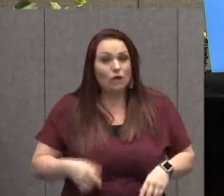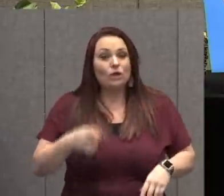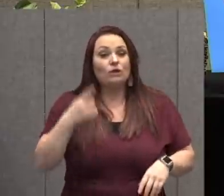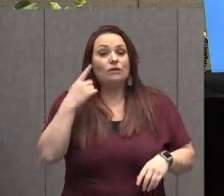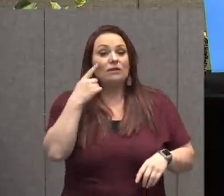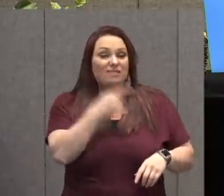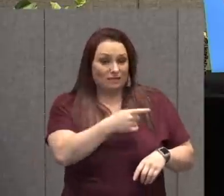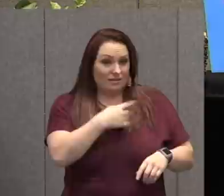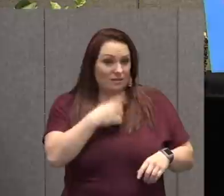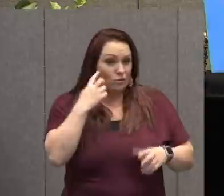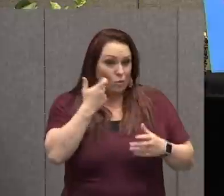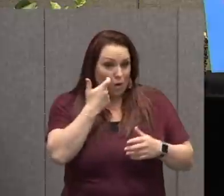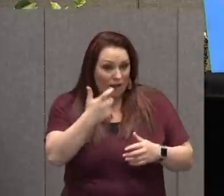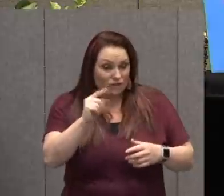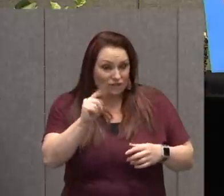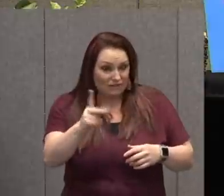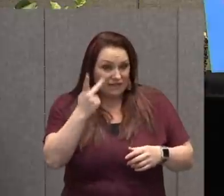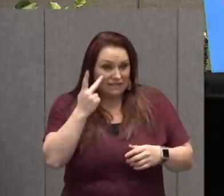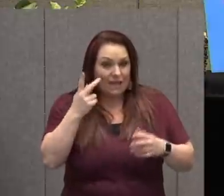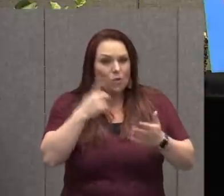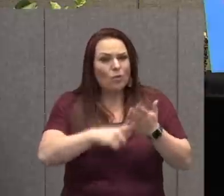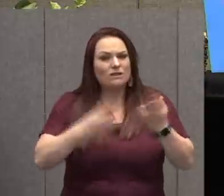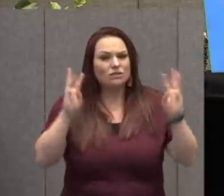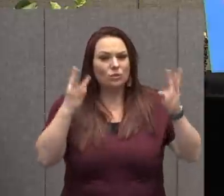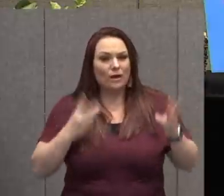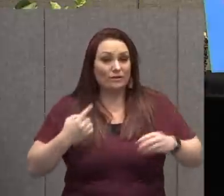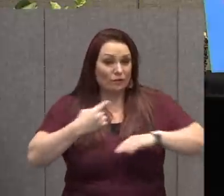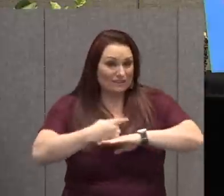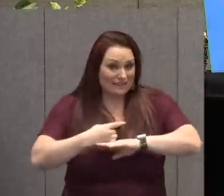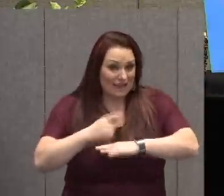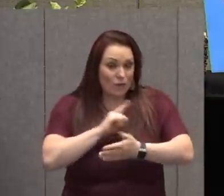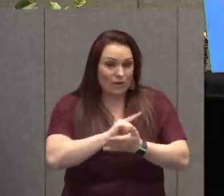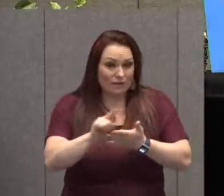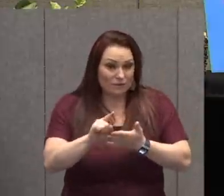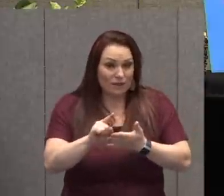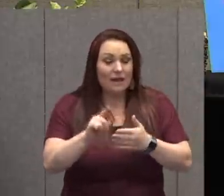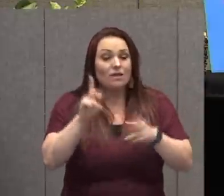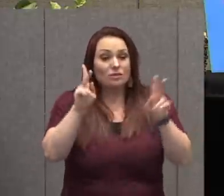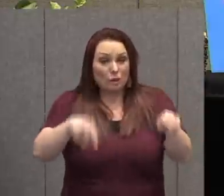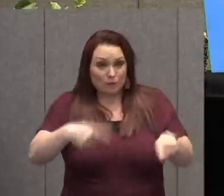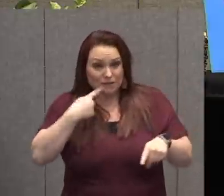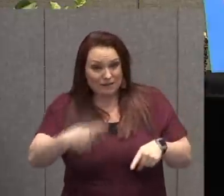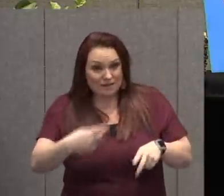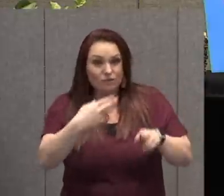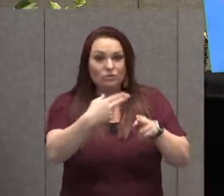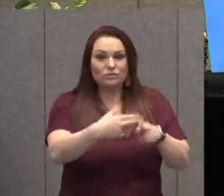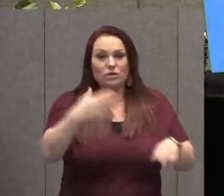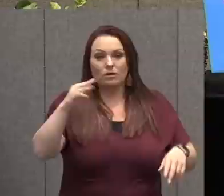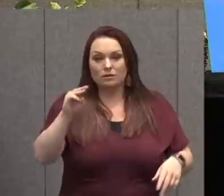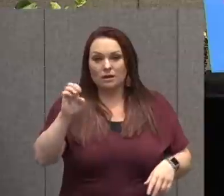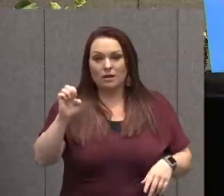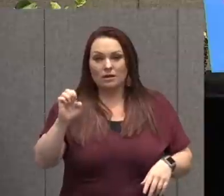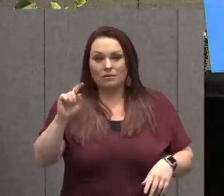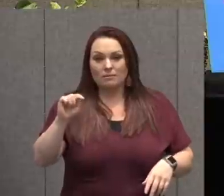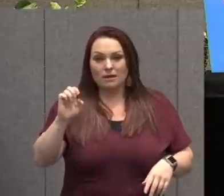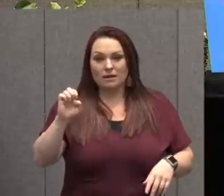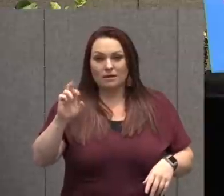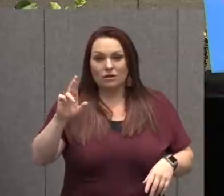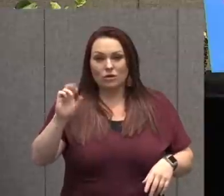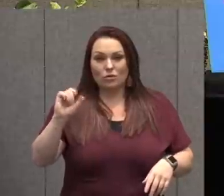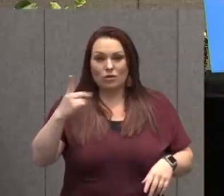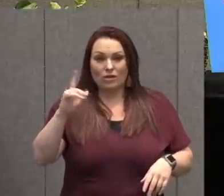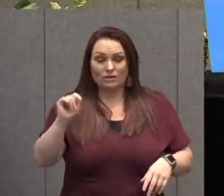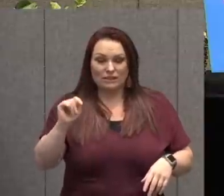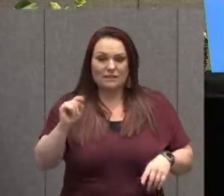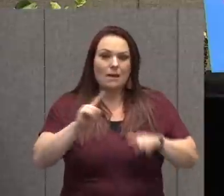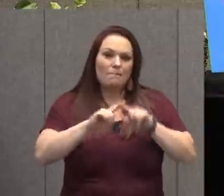meteorologist. Now, I want to make sure that we have lots of time to talk about paleontologists and learn